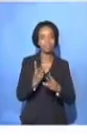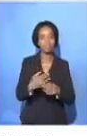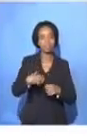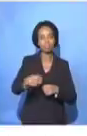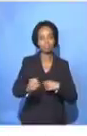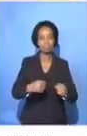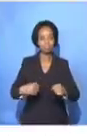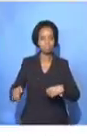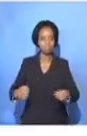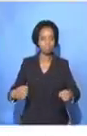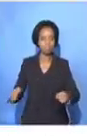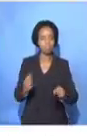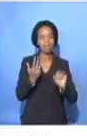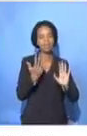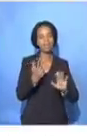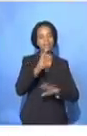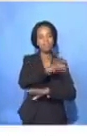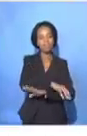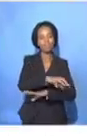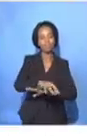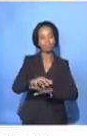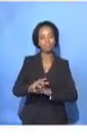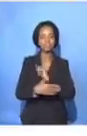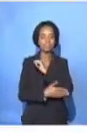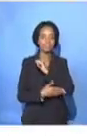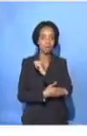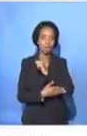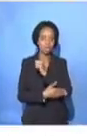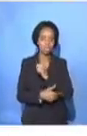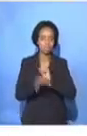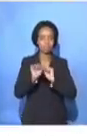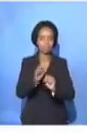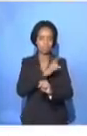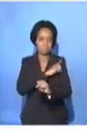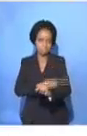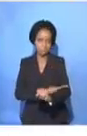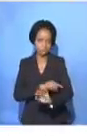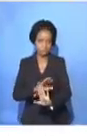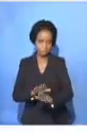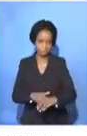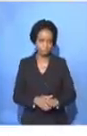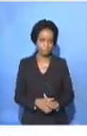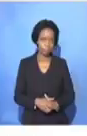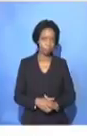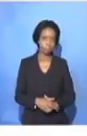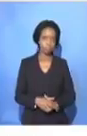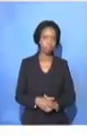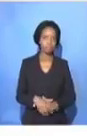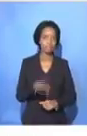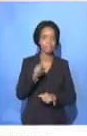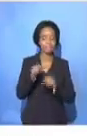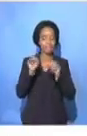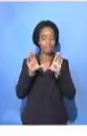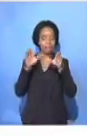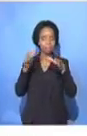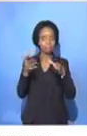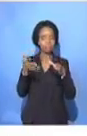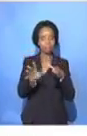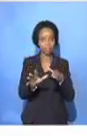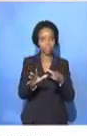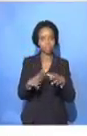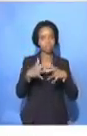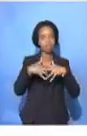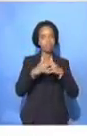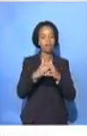9 provinces of the country as part of its mandate. The mission consulted key political